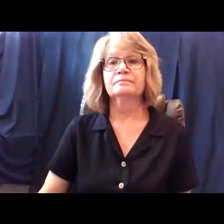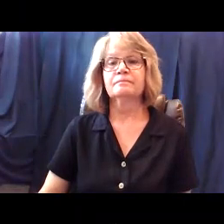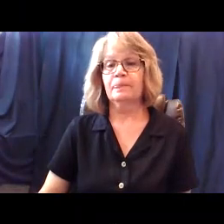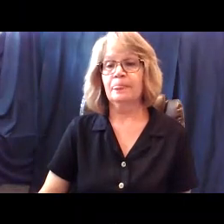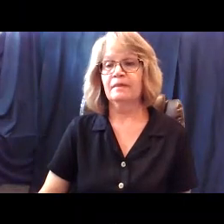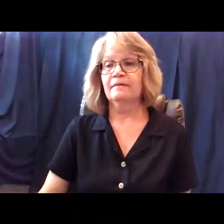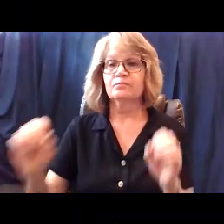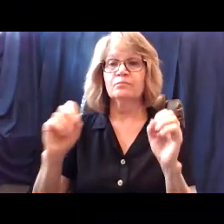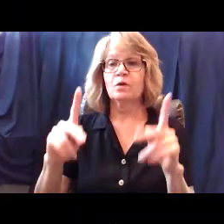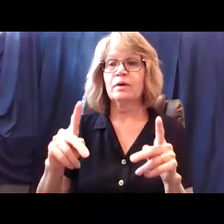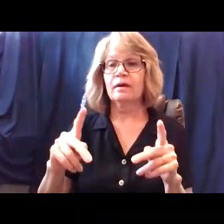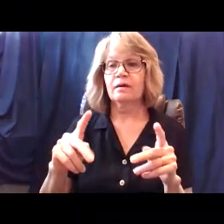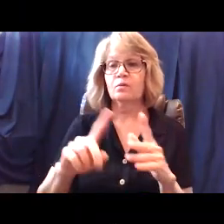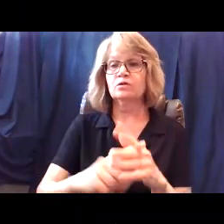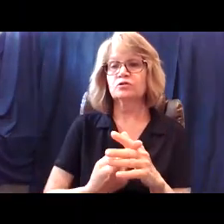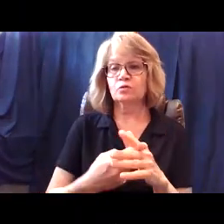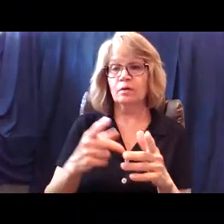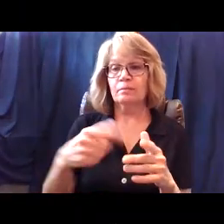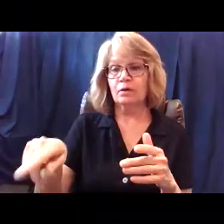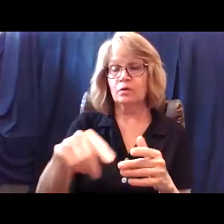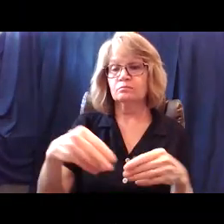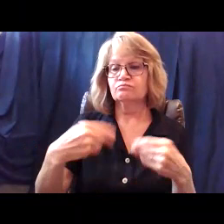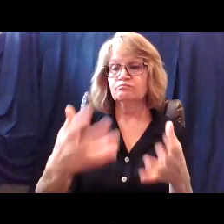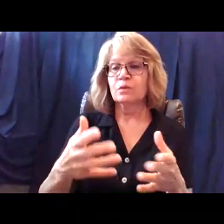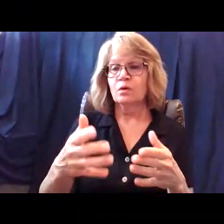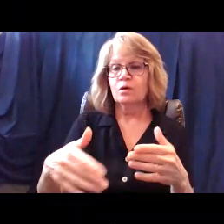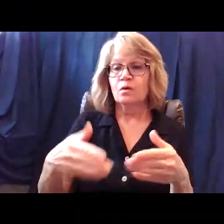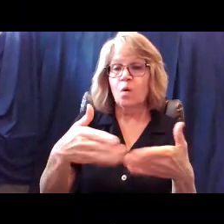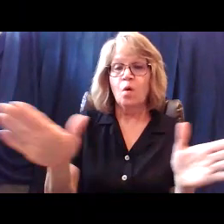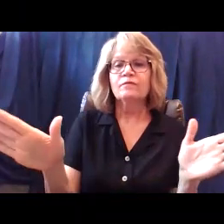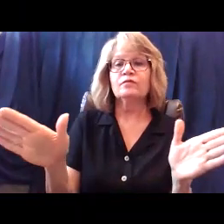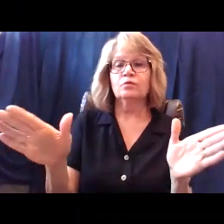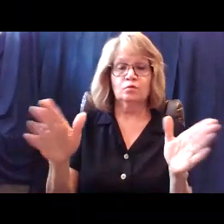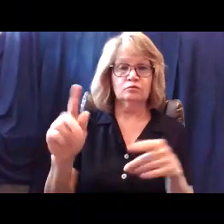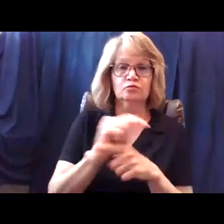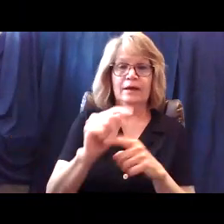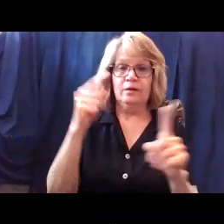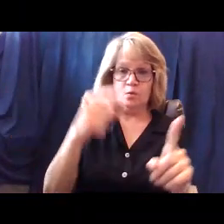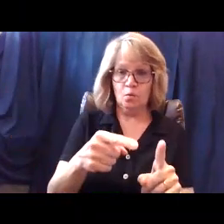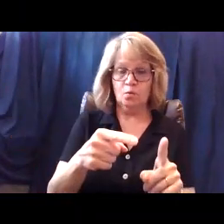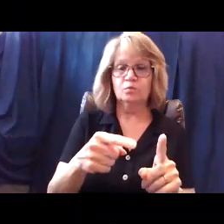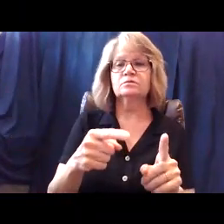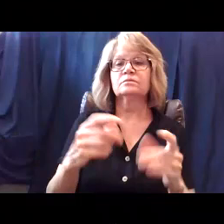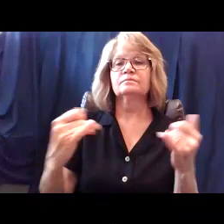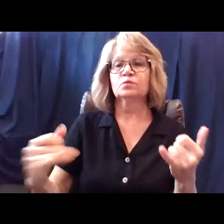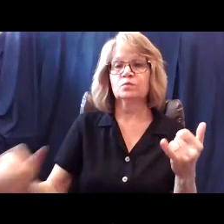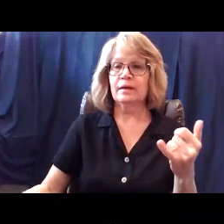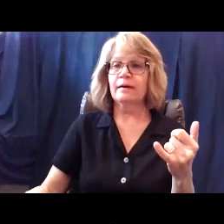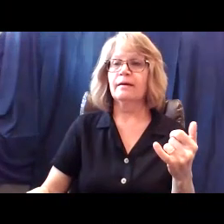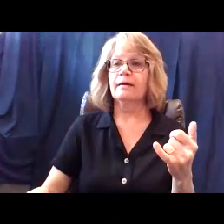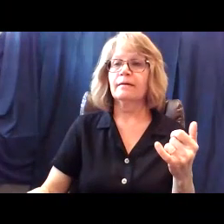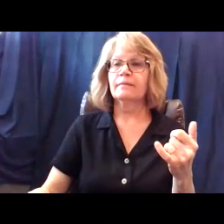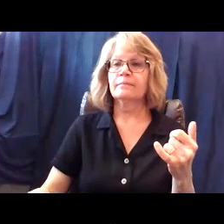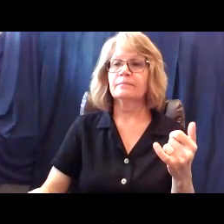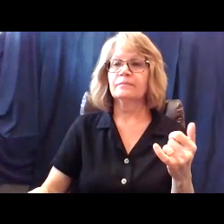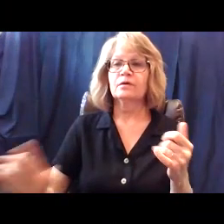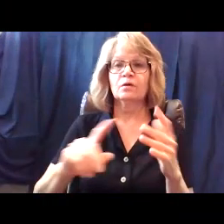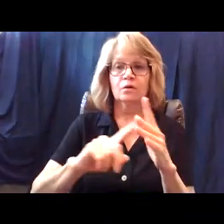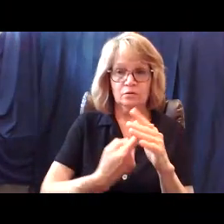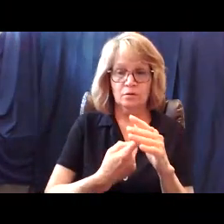I would like to start by providing an overview of our training goals. So today we are going to start